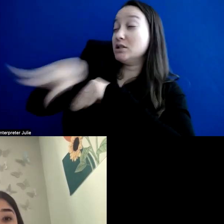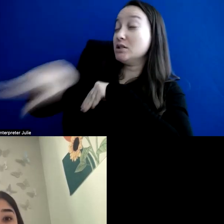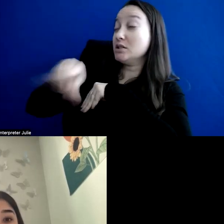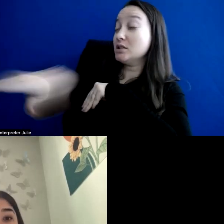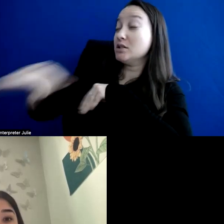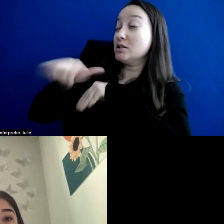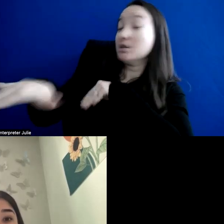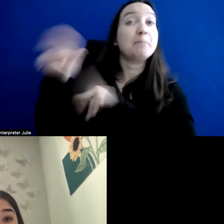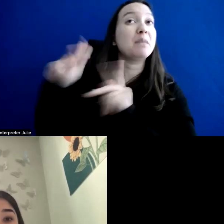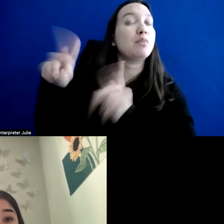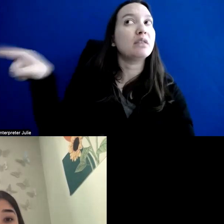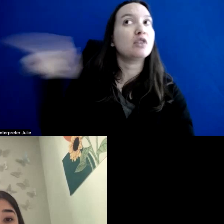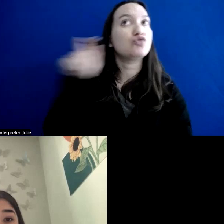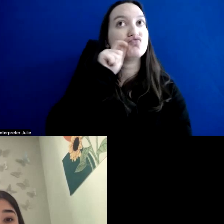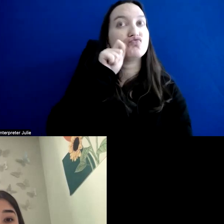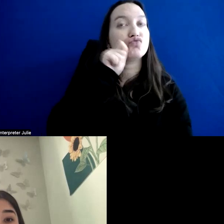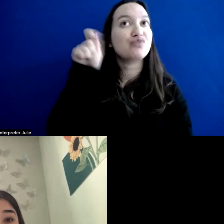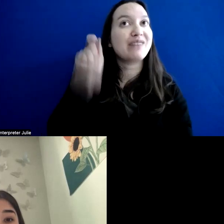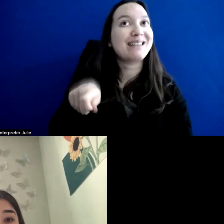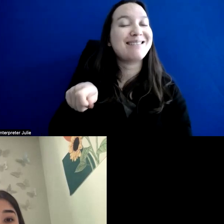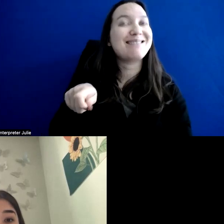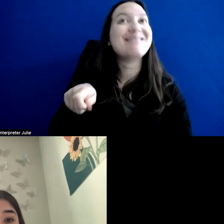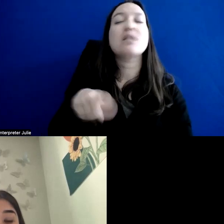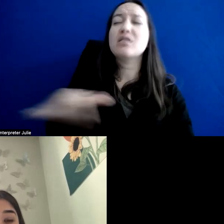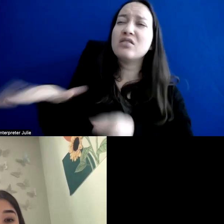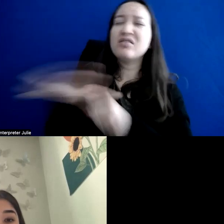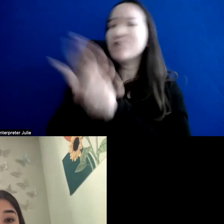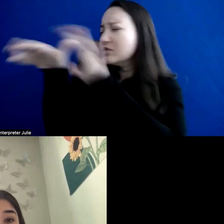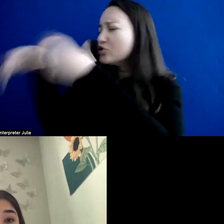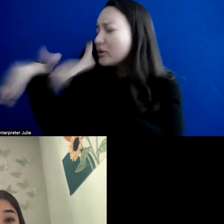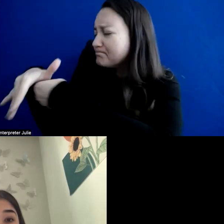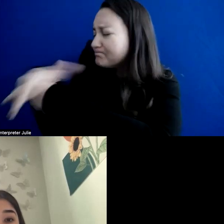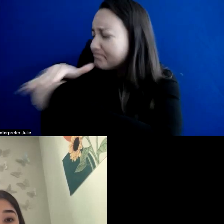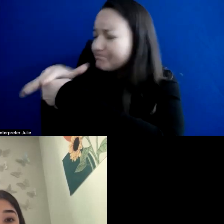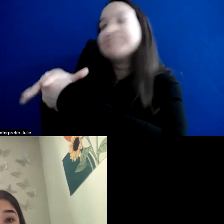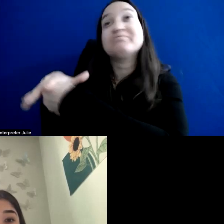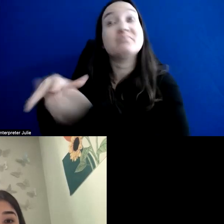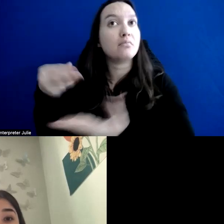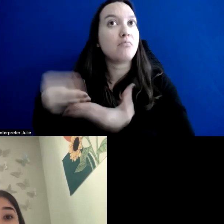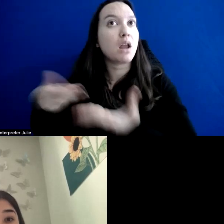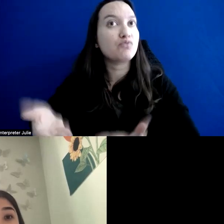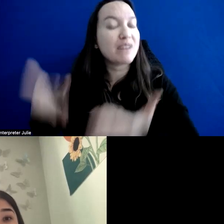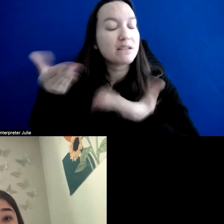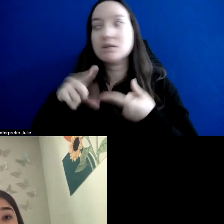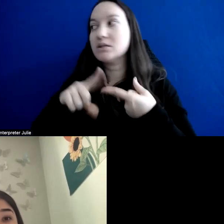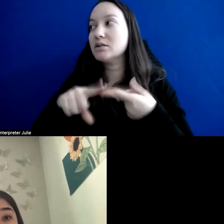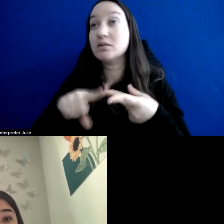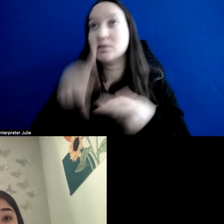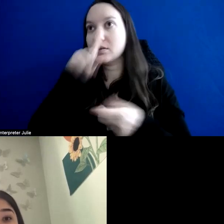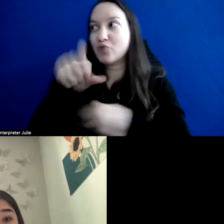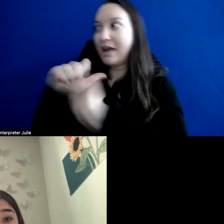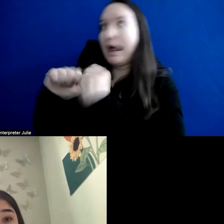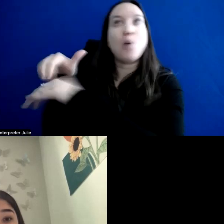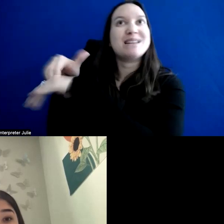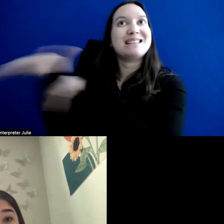in Ukraine. And that has to be a whole targeted area, not only of fundraising, but of actual delivery,